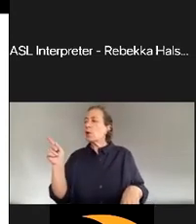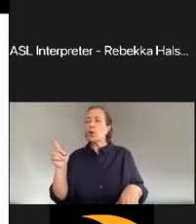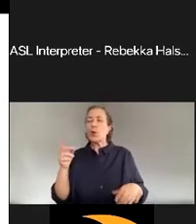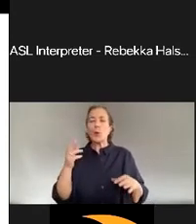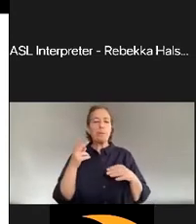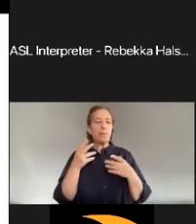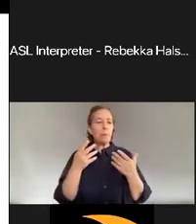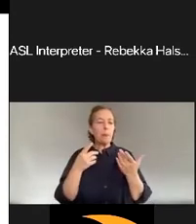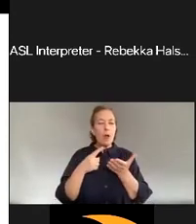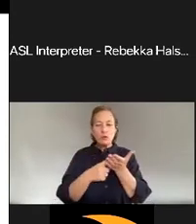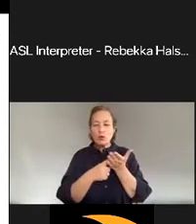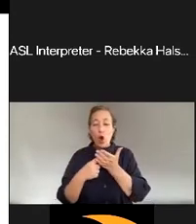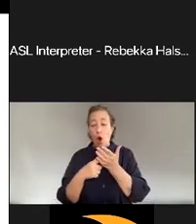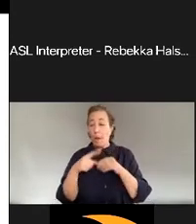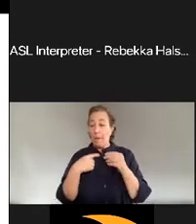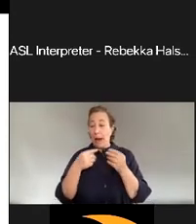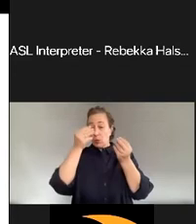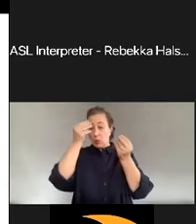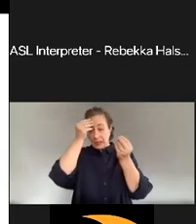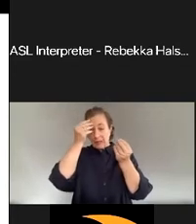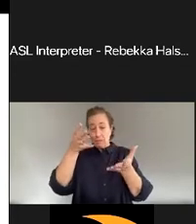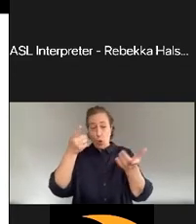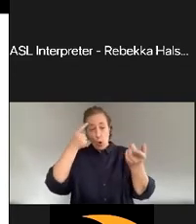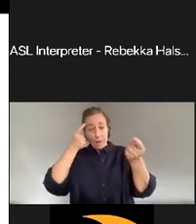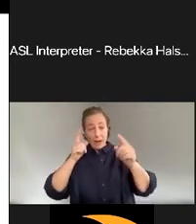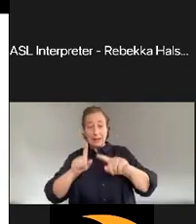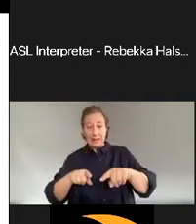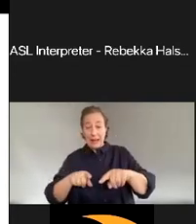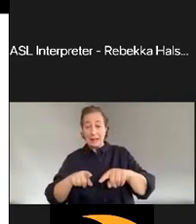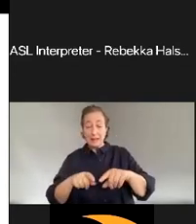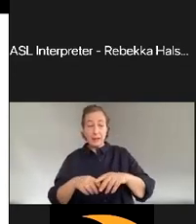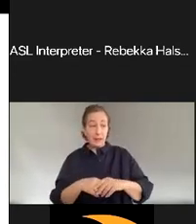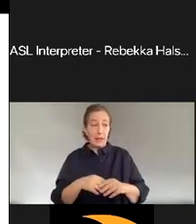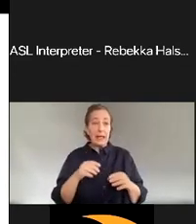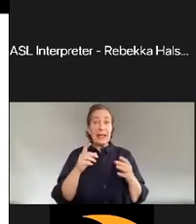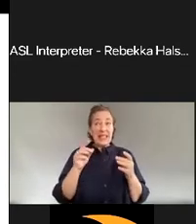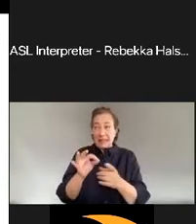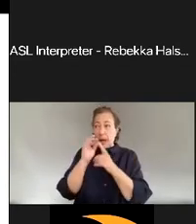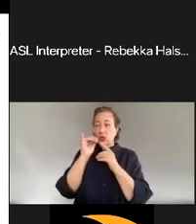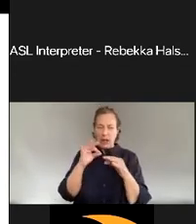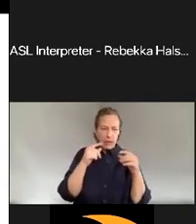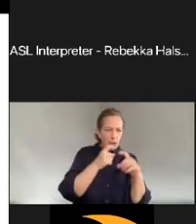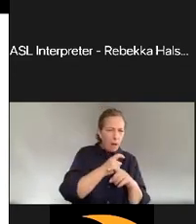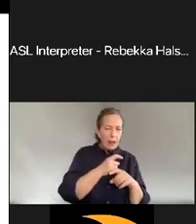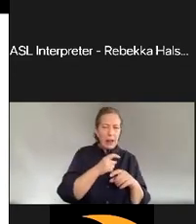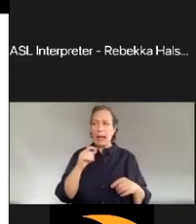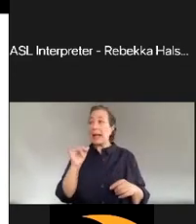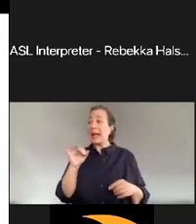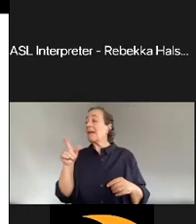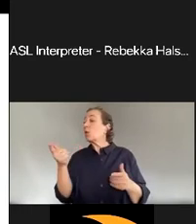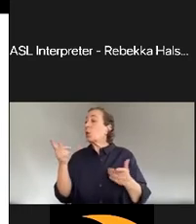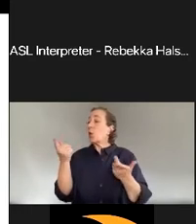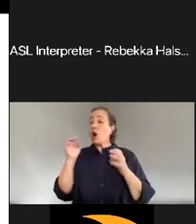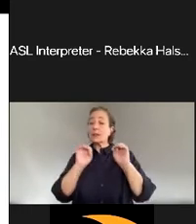discussions around informed consent, especially if something is a bit more complicated. If you're looking for experimental treatment